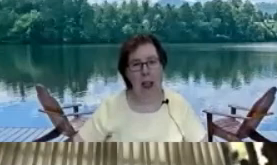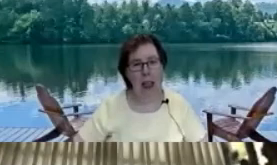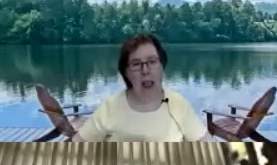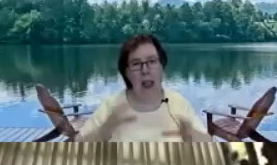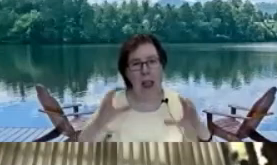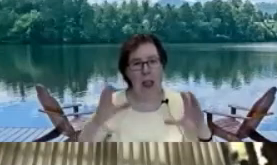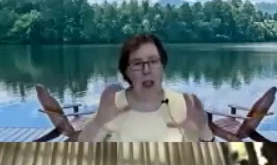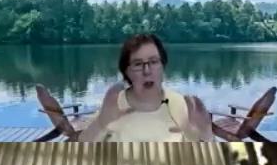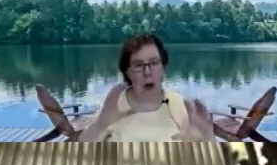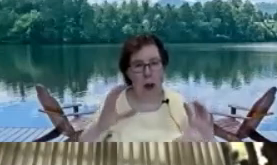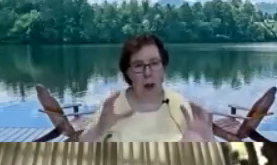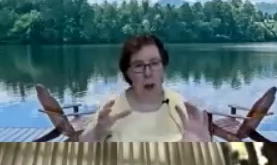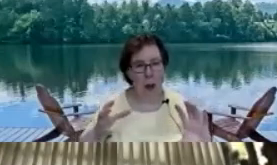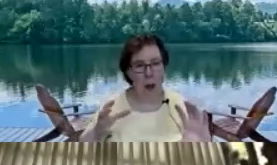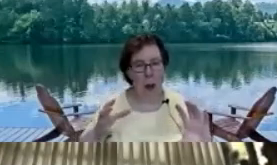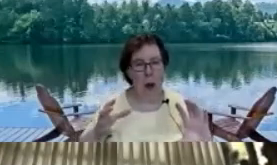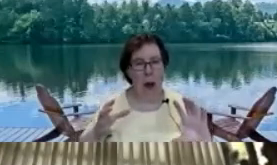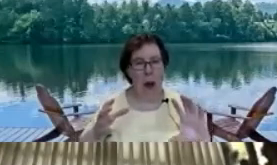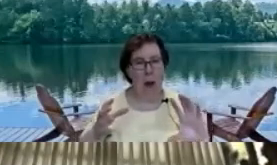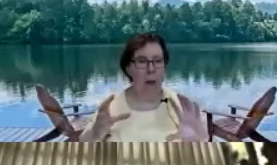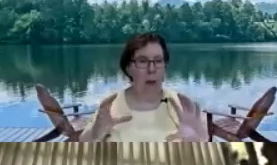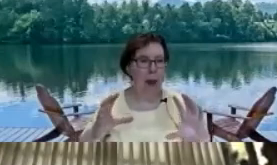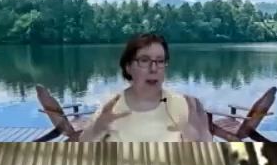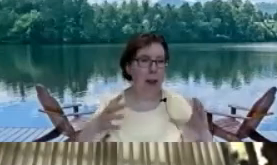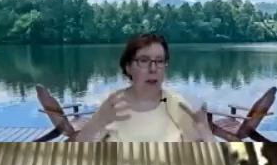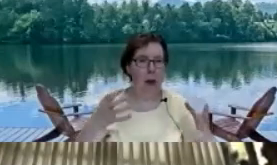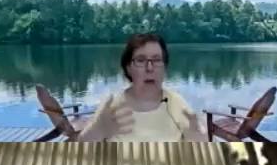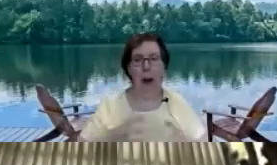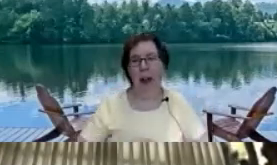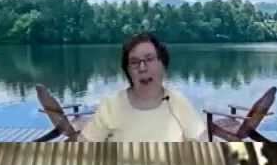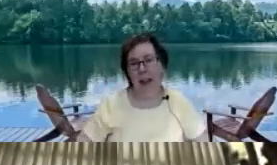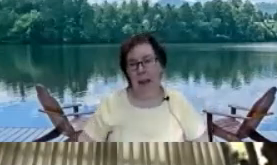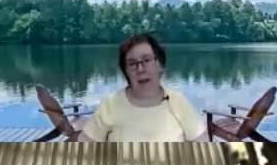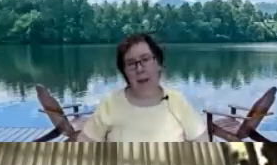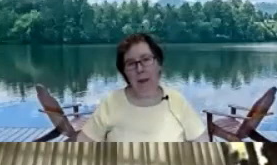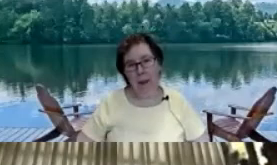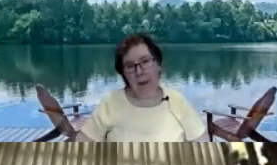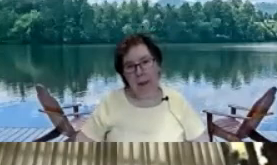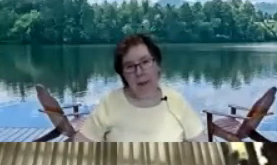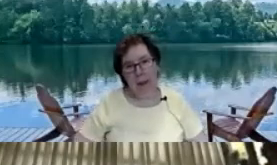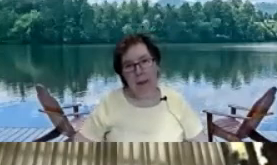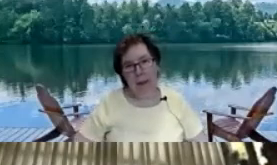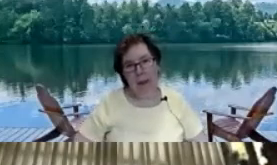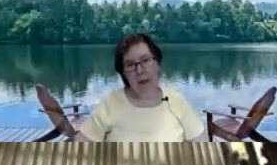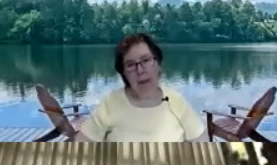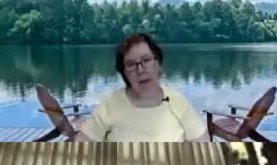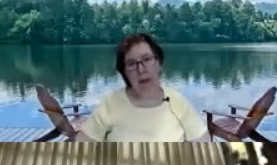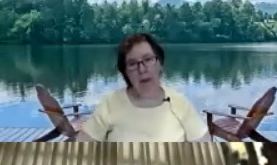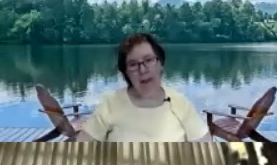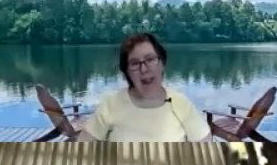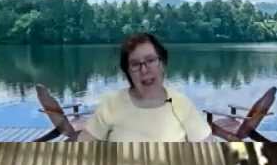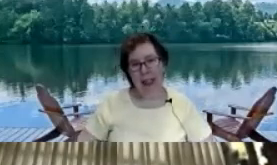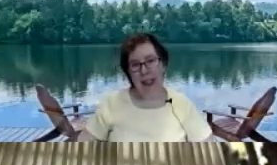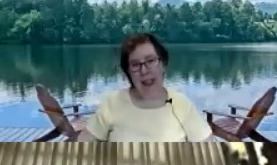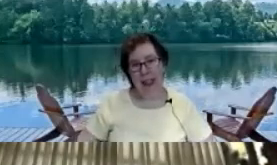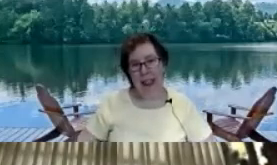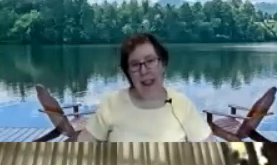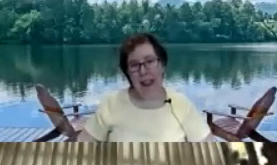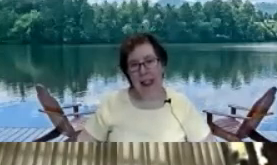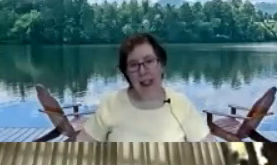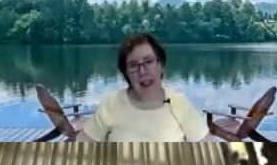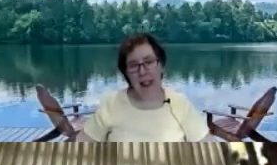in the bottom of his shorts, and yes, and at the top of his jersey there, a little bit of the red, and whatever the logo in the